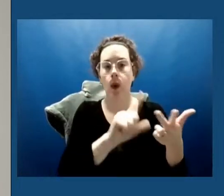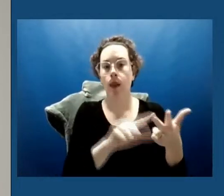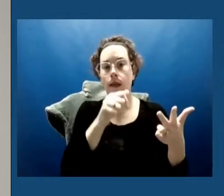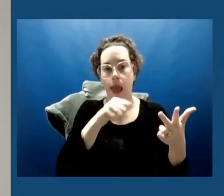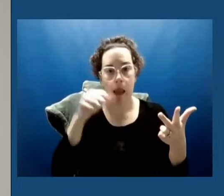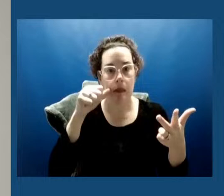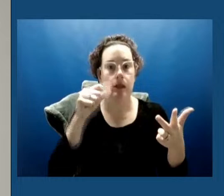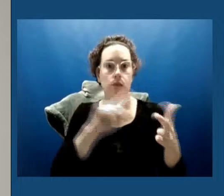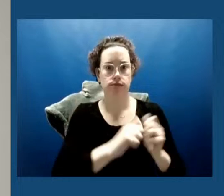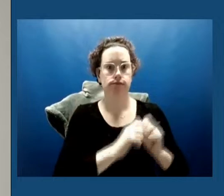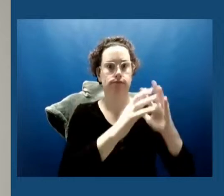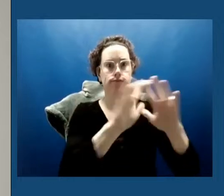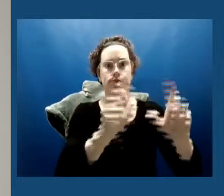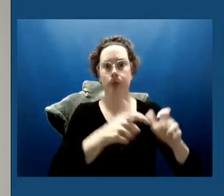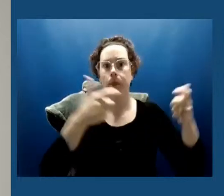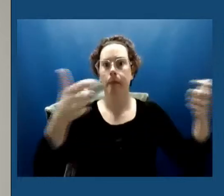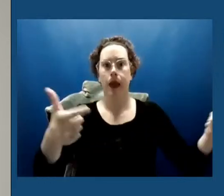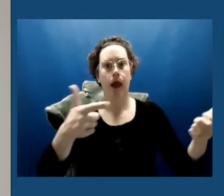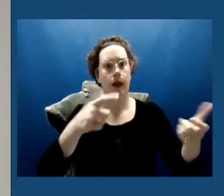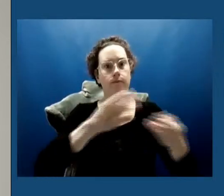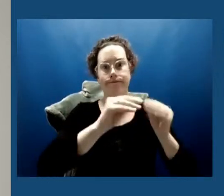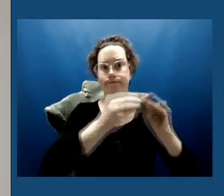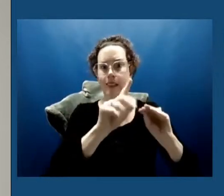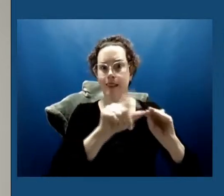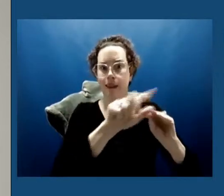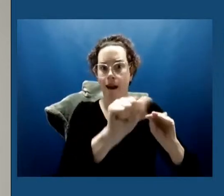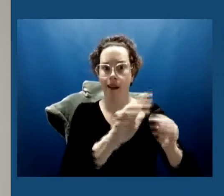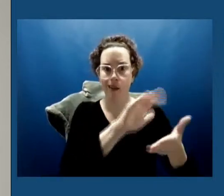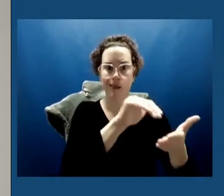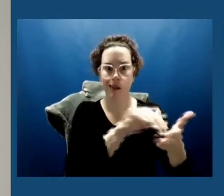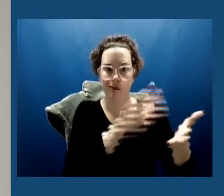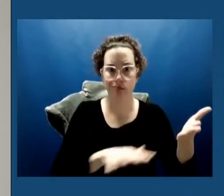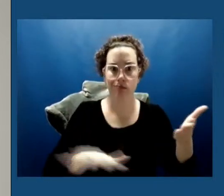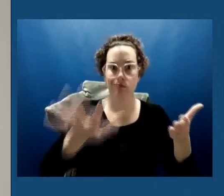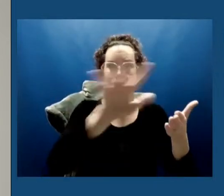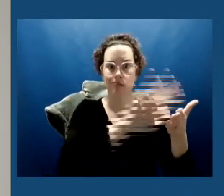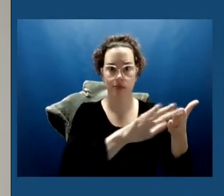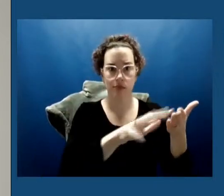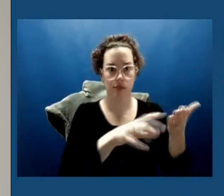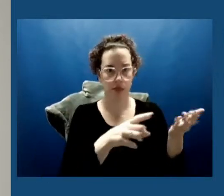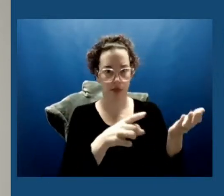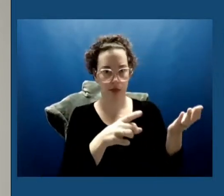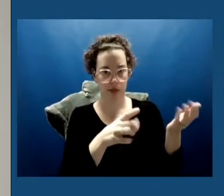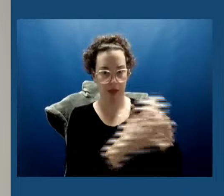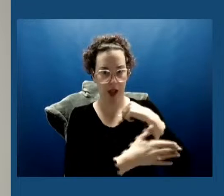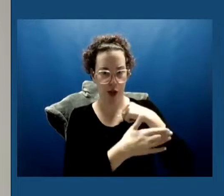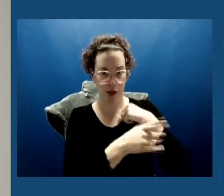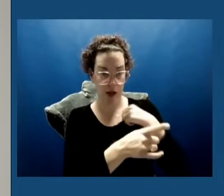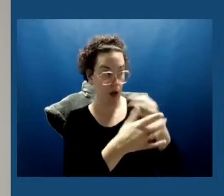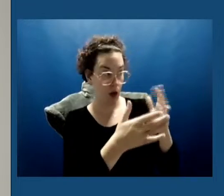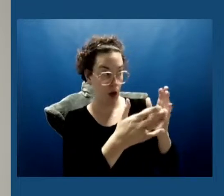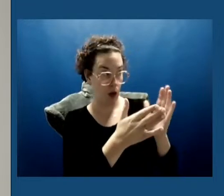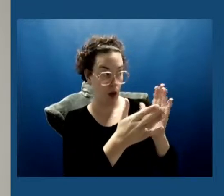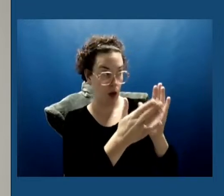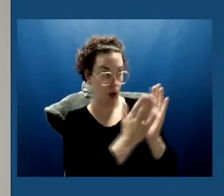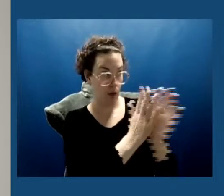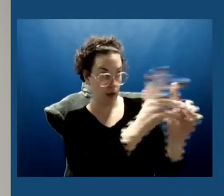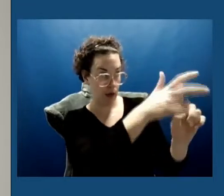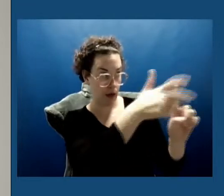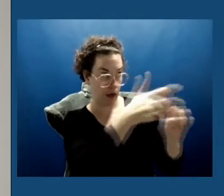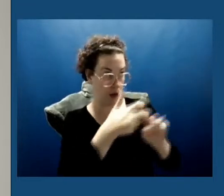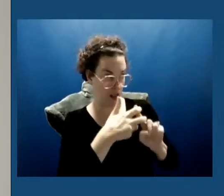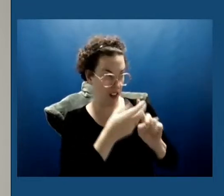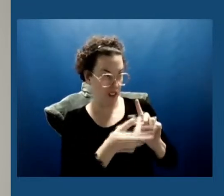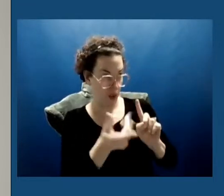centers all over the country. I'm sure you'll try to get one or some. We have our own. I'll tell you about that if you